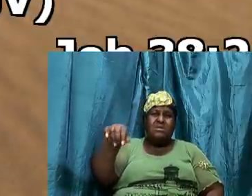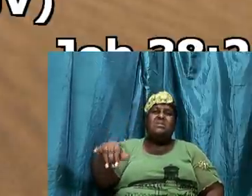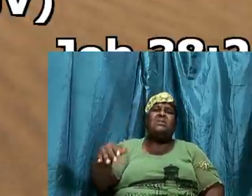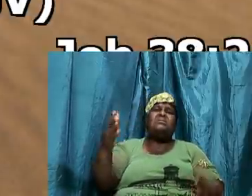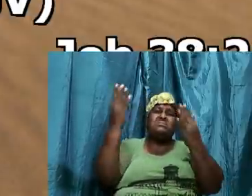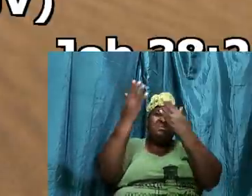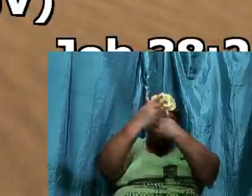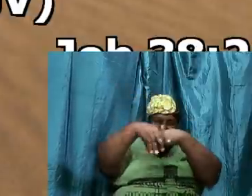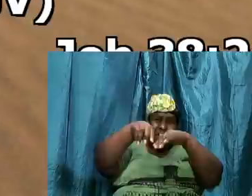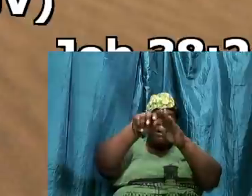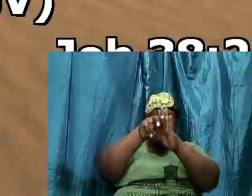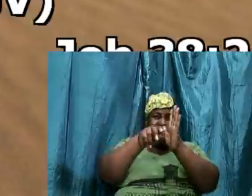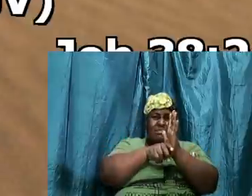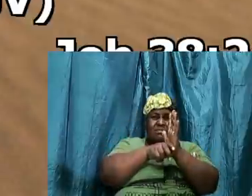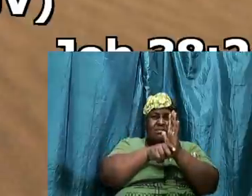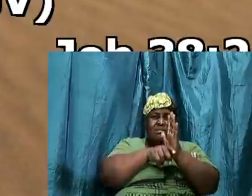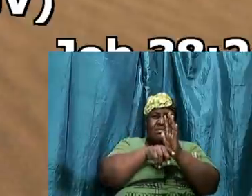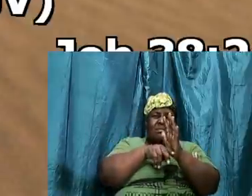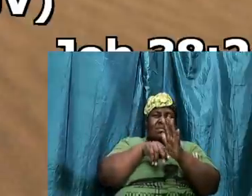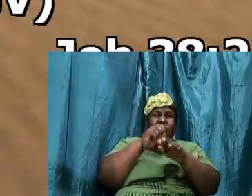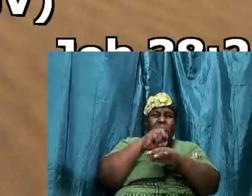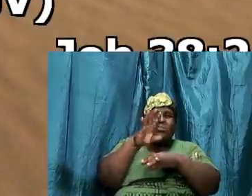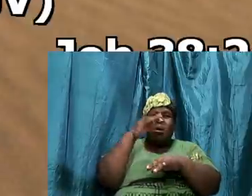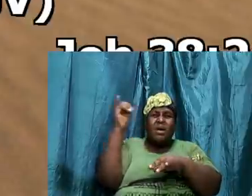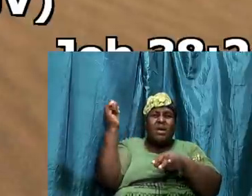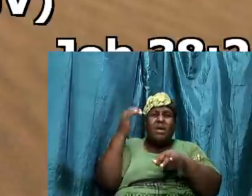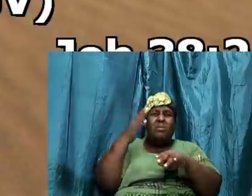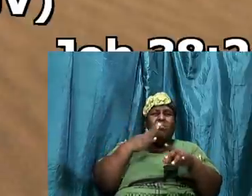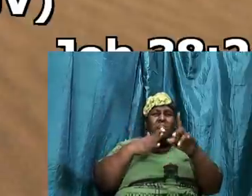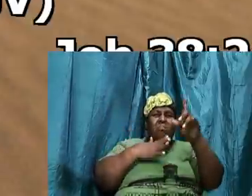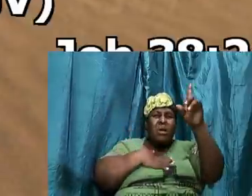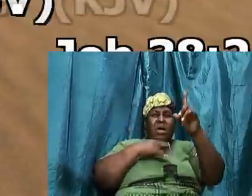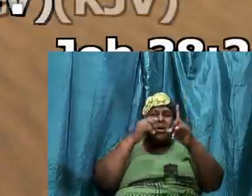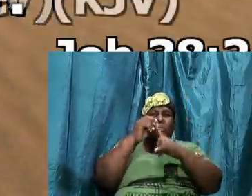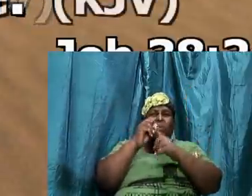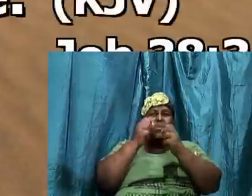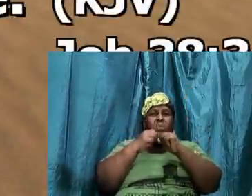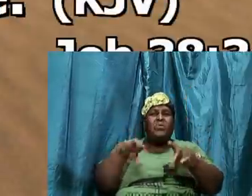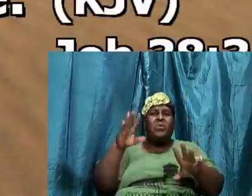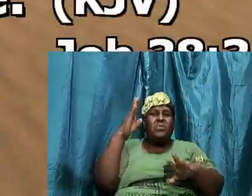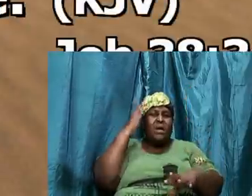that darkeneth counsel by my words without knowledge?